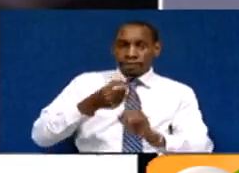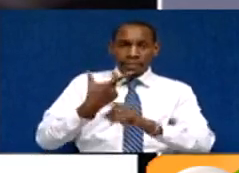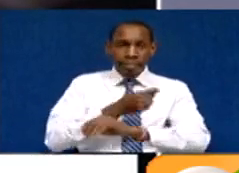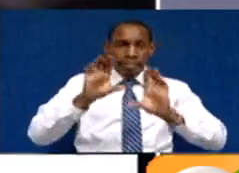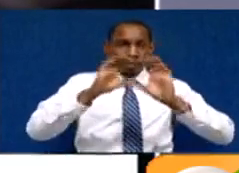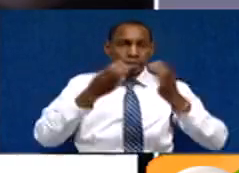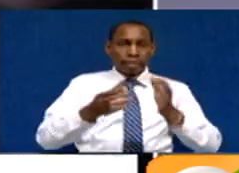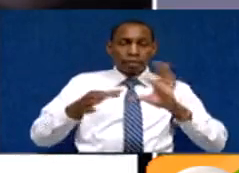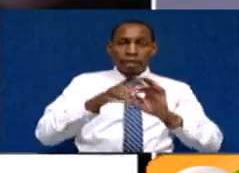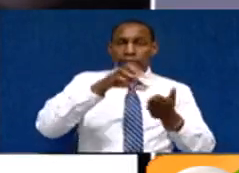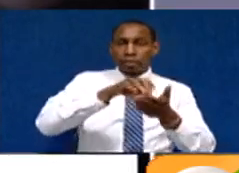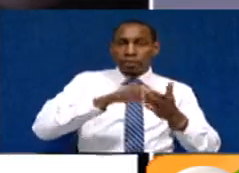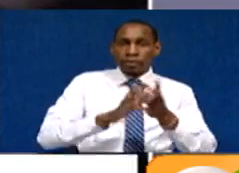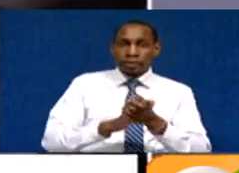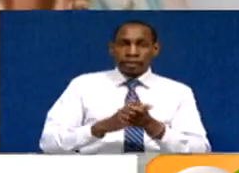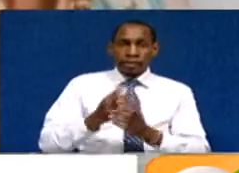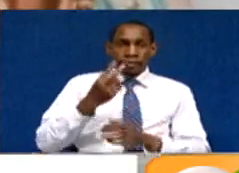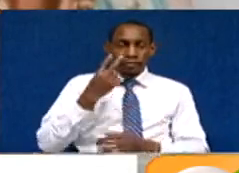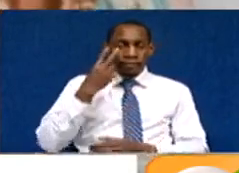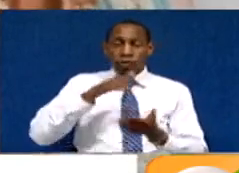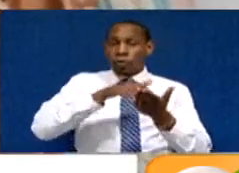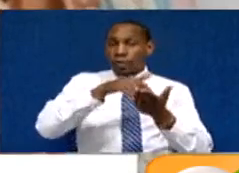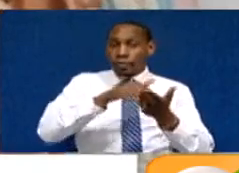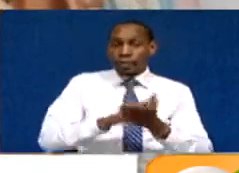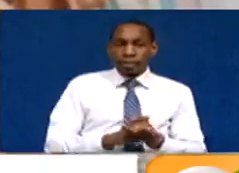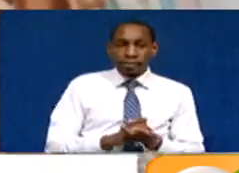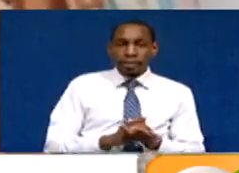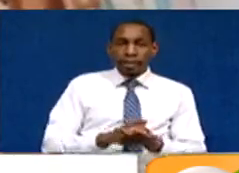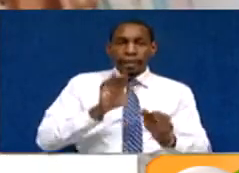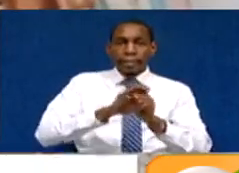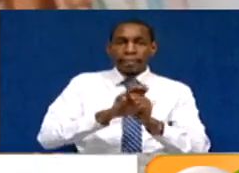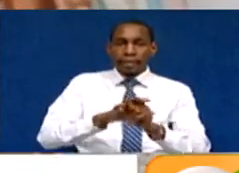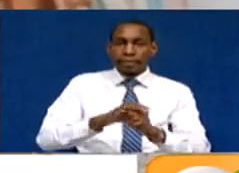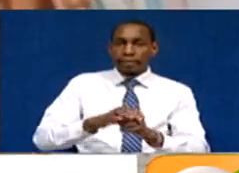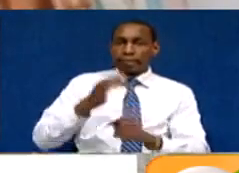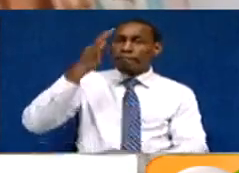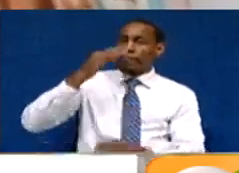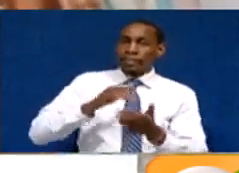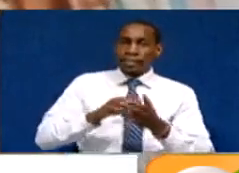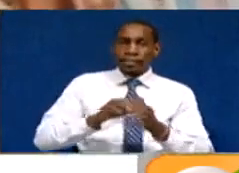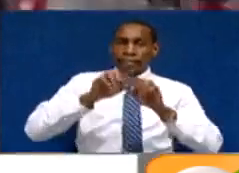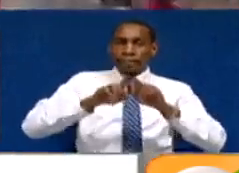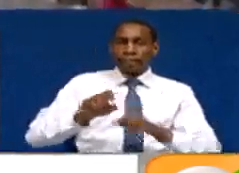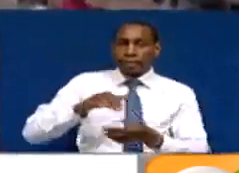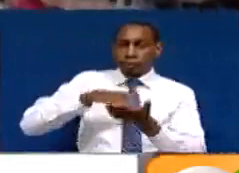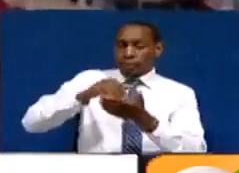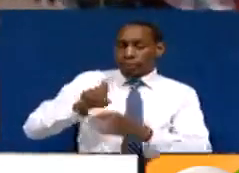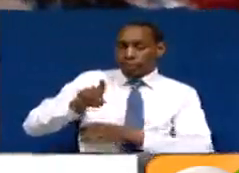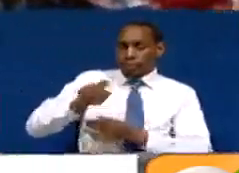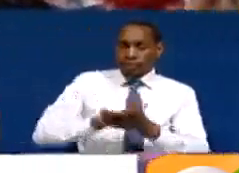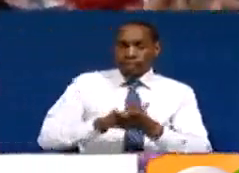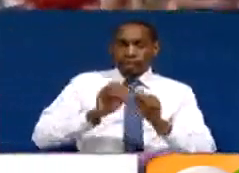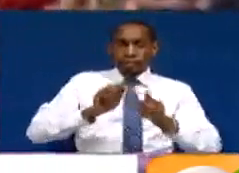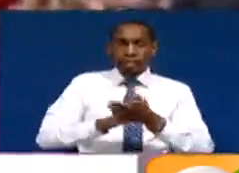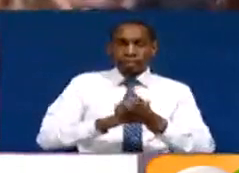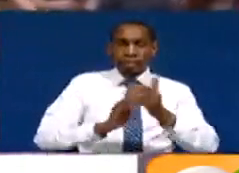world was linked to cases of facial paralysis. Many nasal vaccines depend on live or weakened viruses, which may limit their use